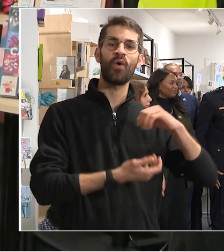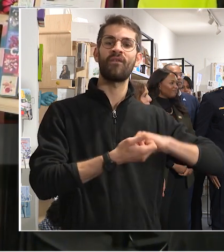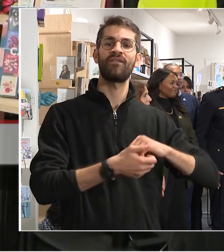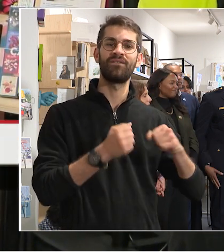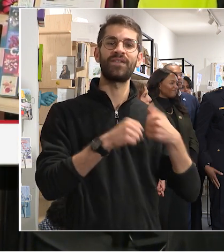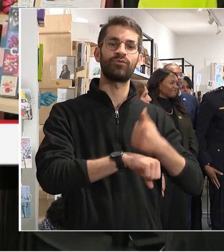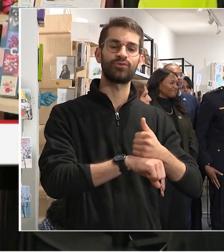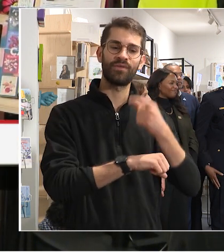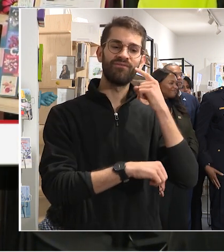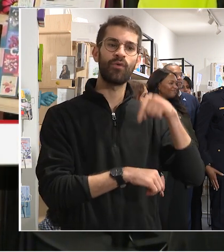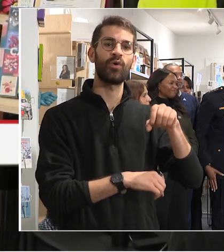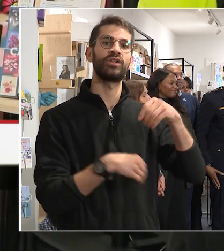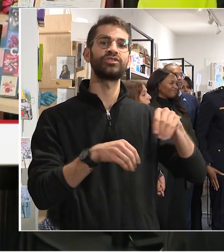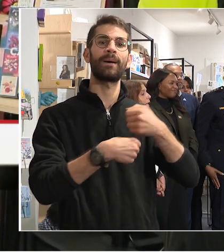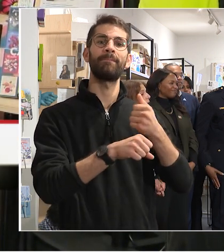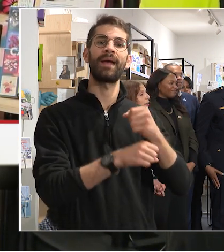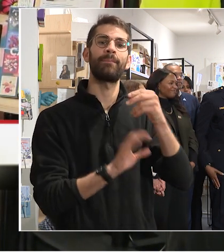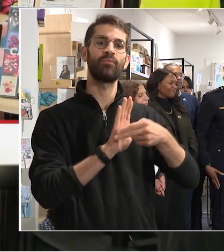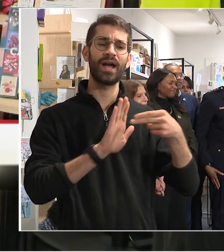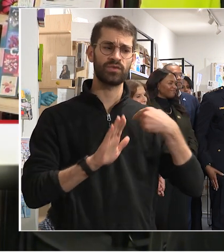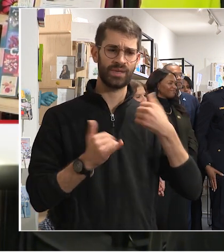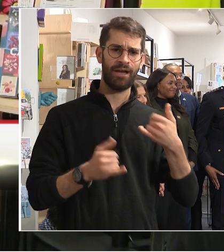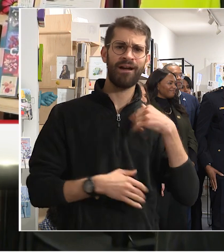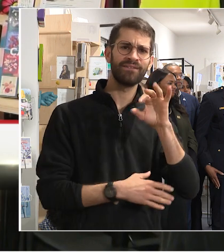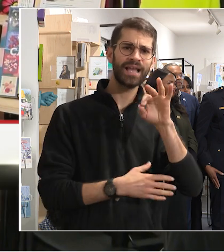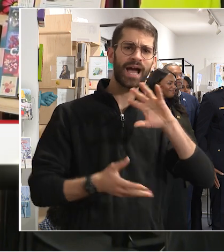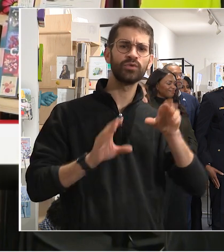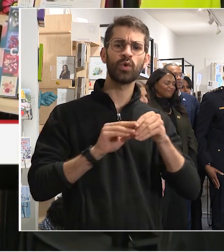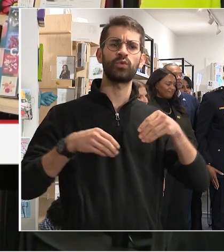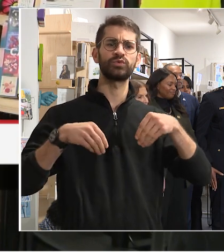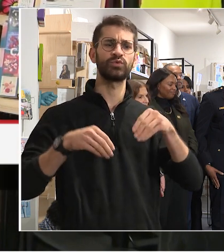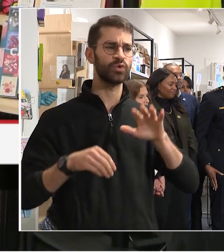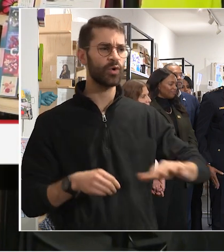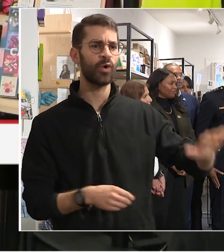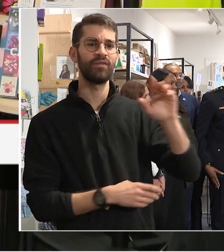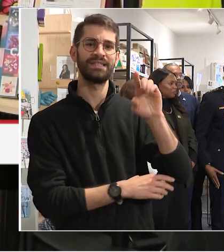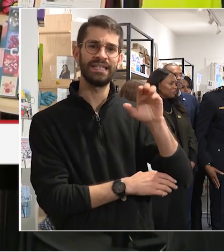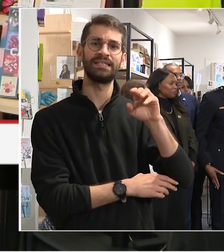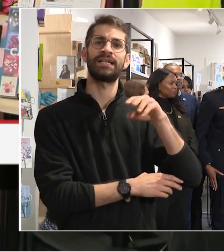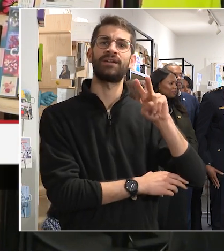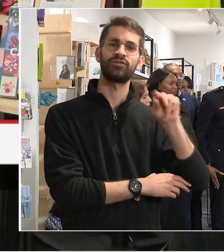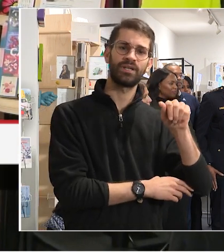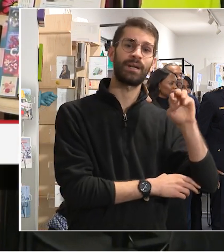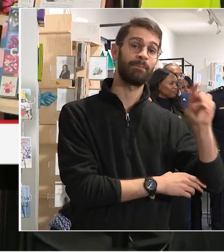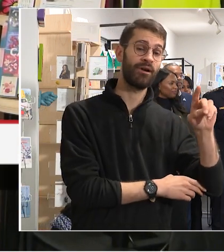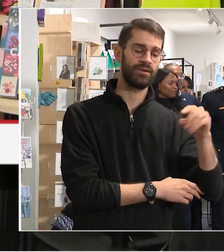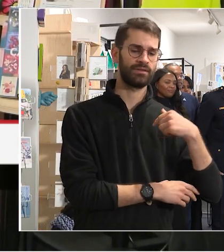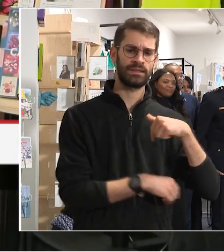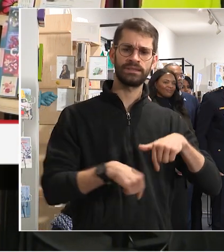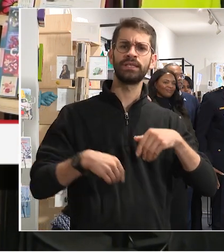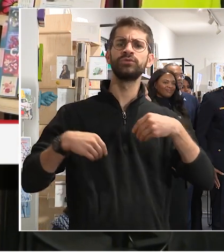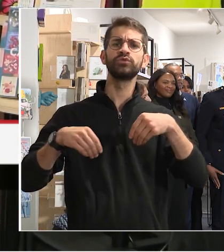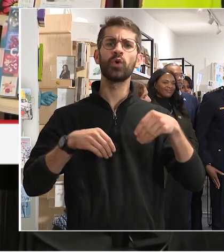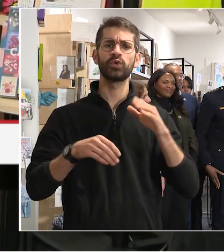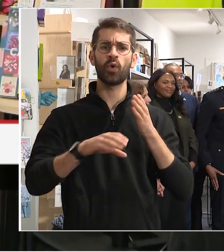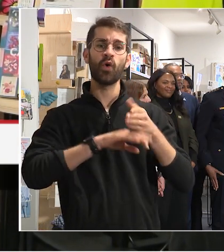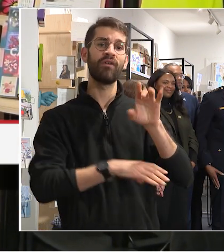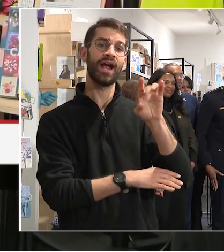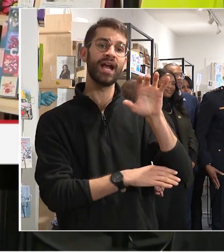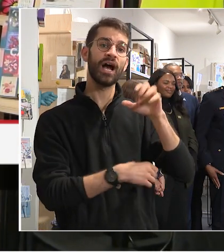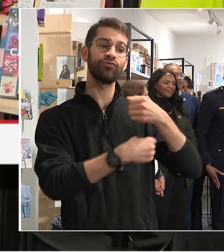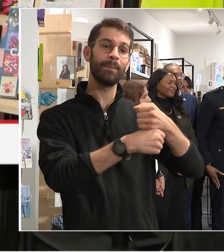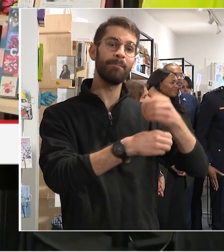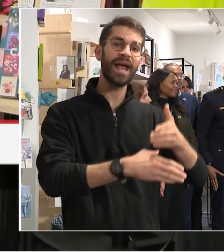with 9 retail stores across DC, Virginia, and Maryland. Our stores house close to 800 makers, and we support